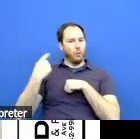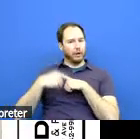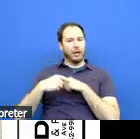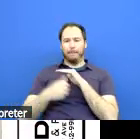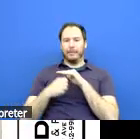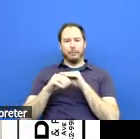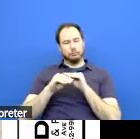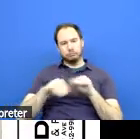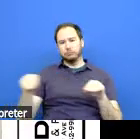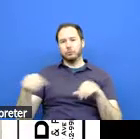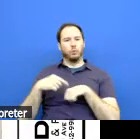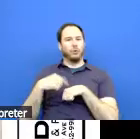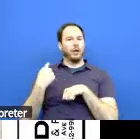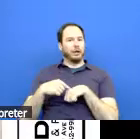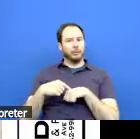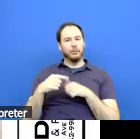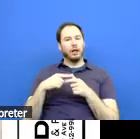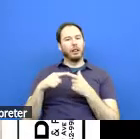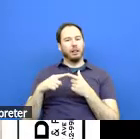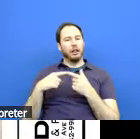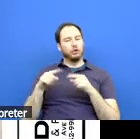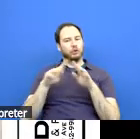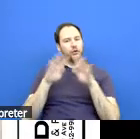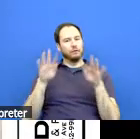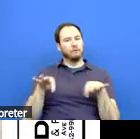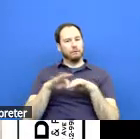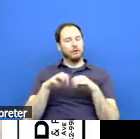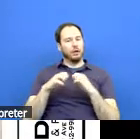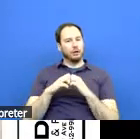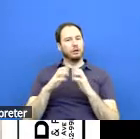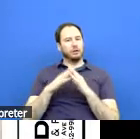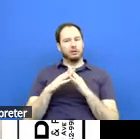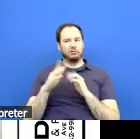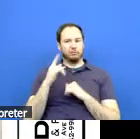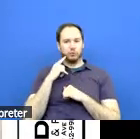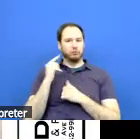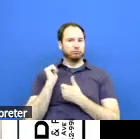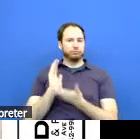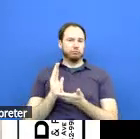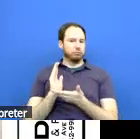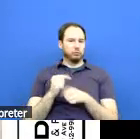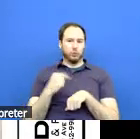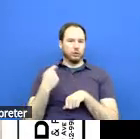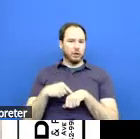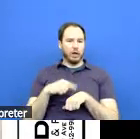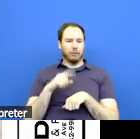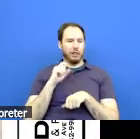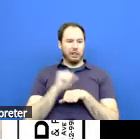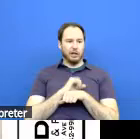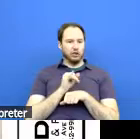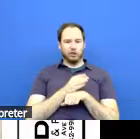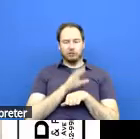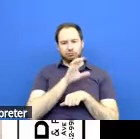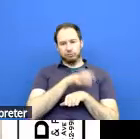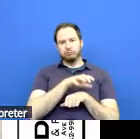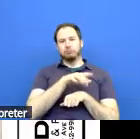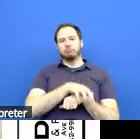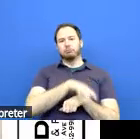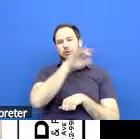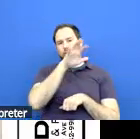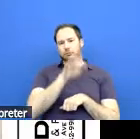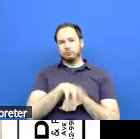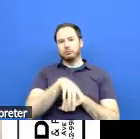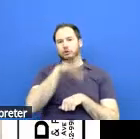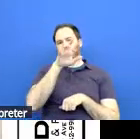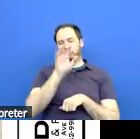in. Then typically when they're doing the framing, they'll just come in once and they'll just move right across building to building. So